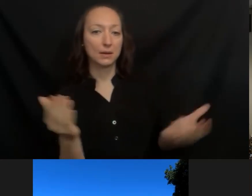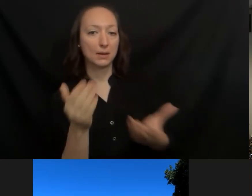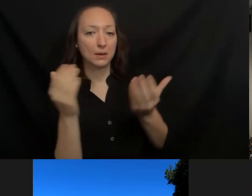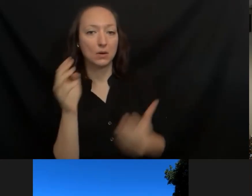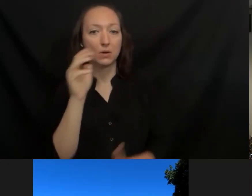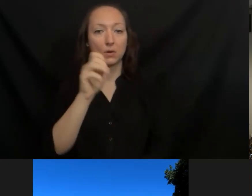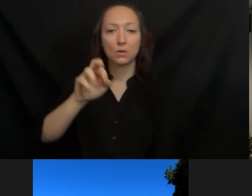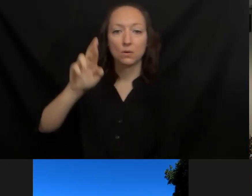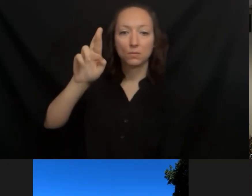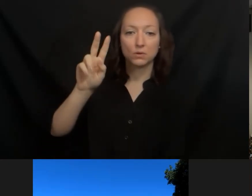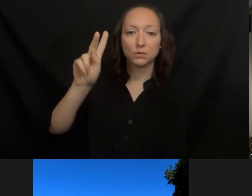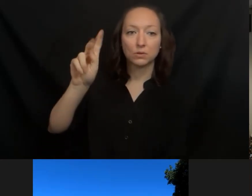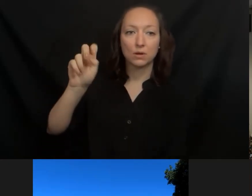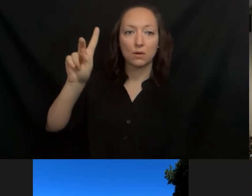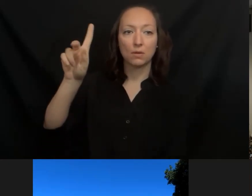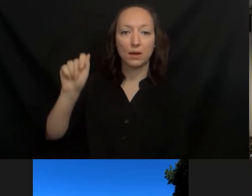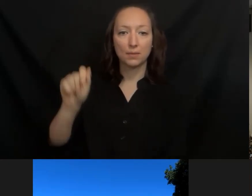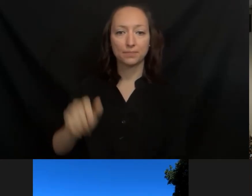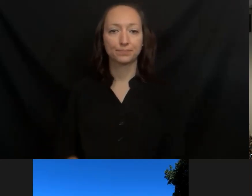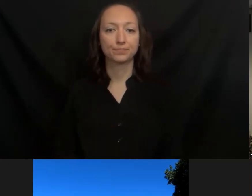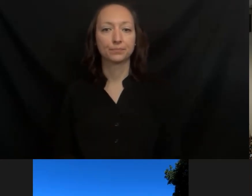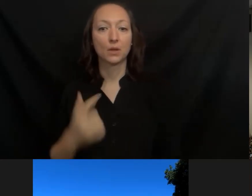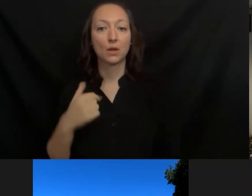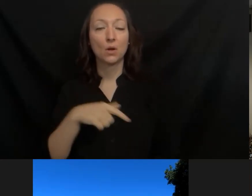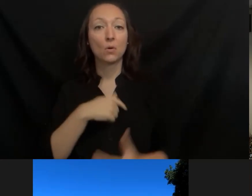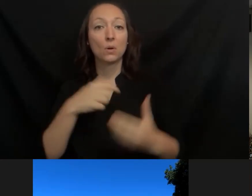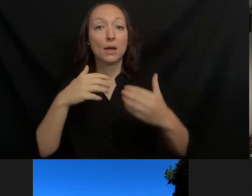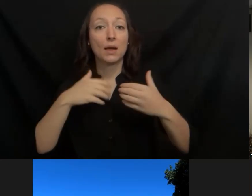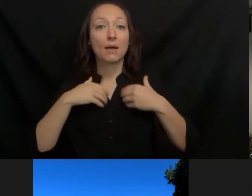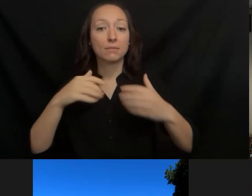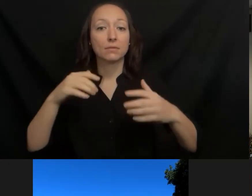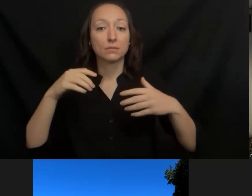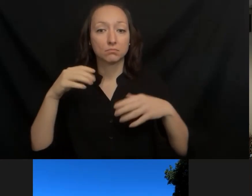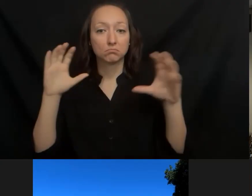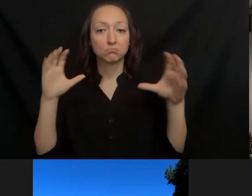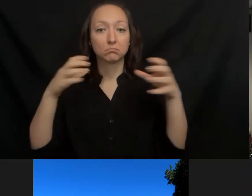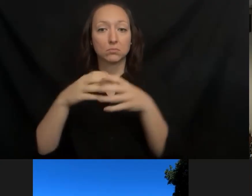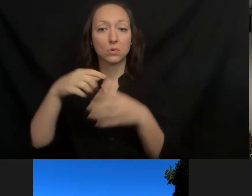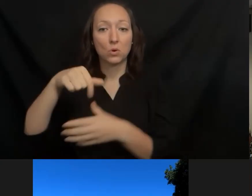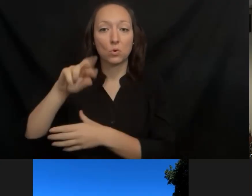Madam Chair, we have a quorum and a reminder that we met beforehand.